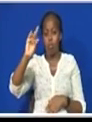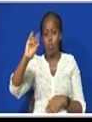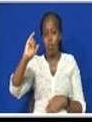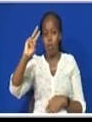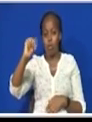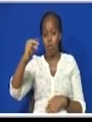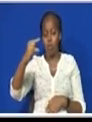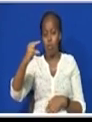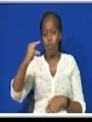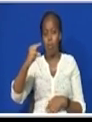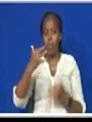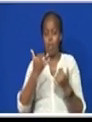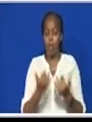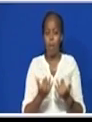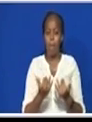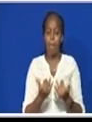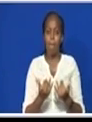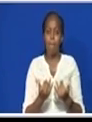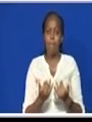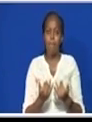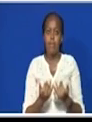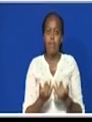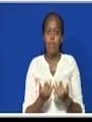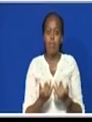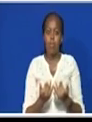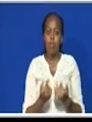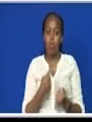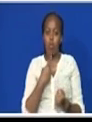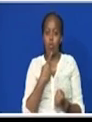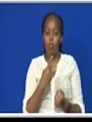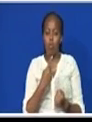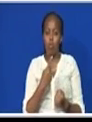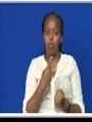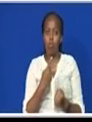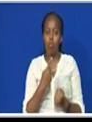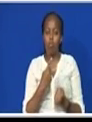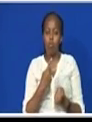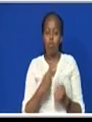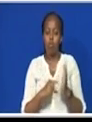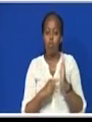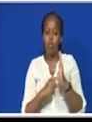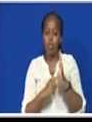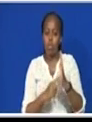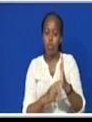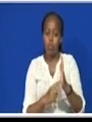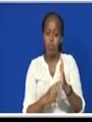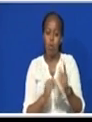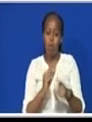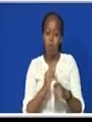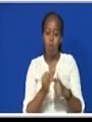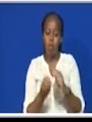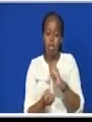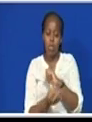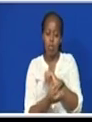So, and then you are told to state what, meaning a brief idea